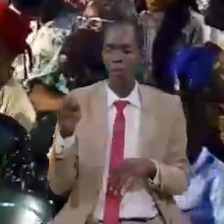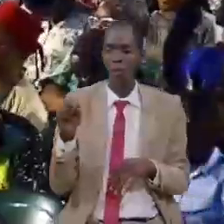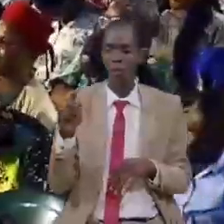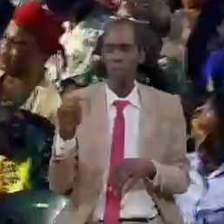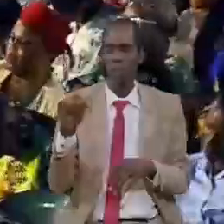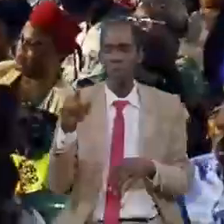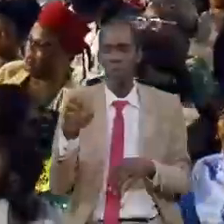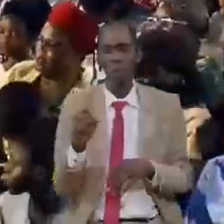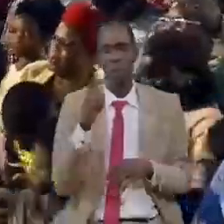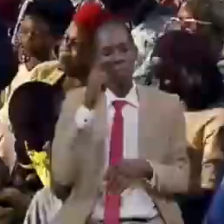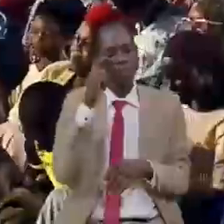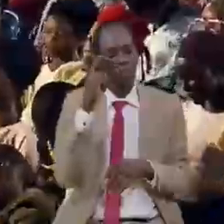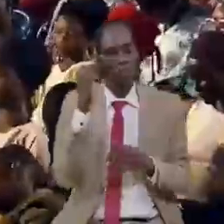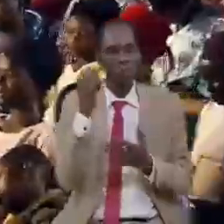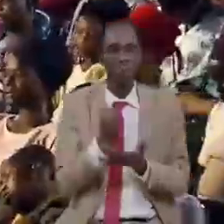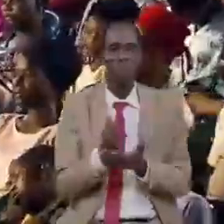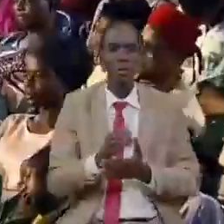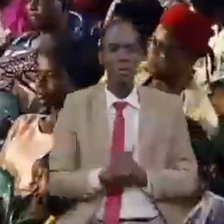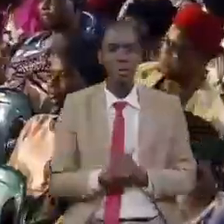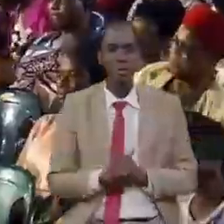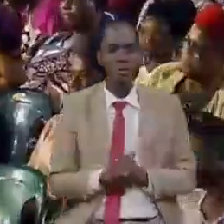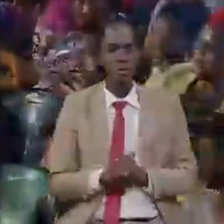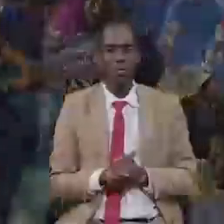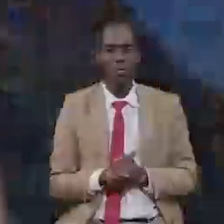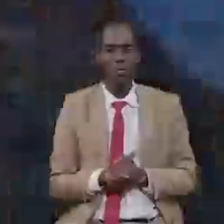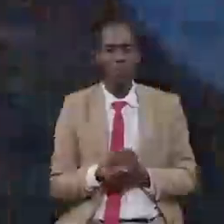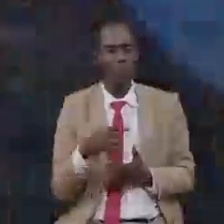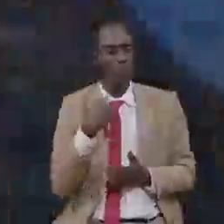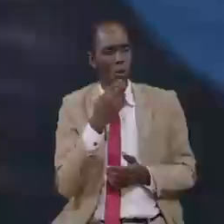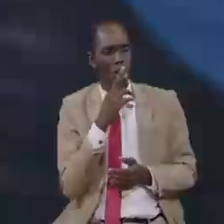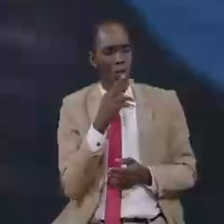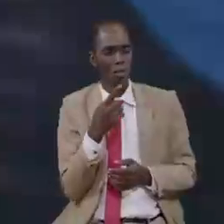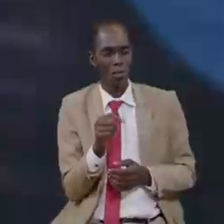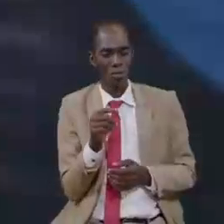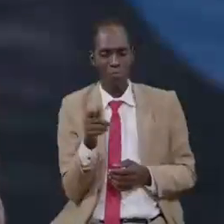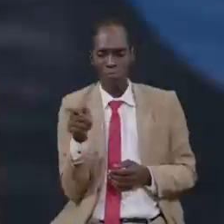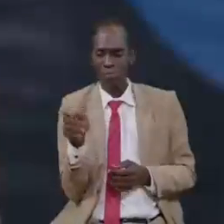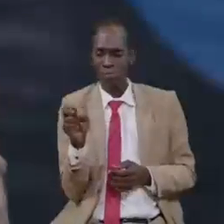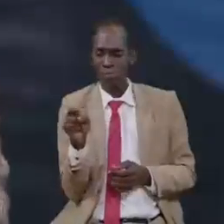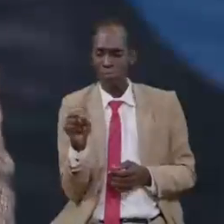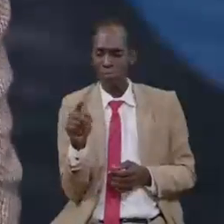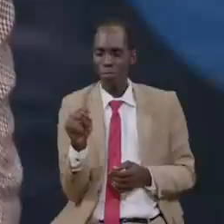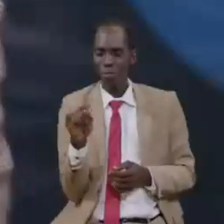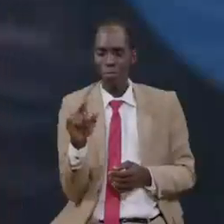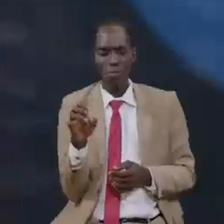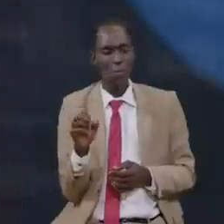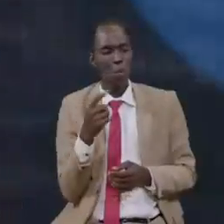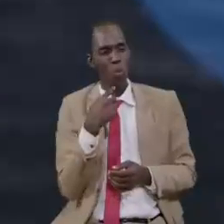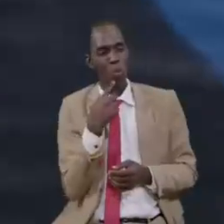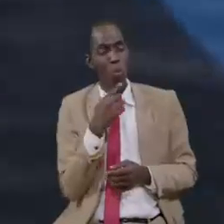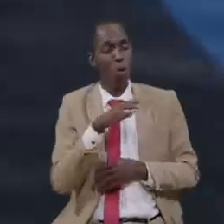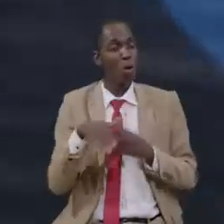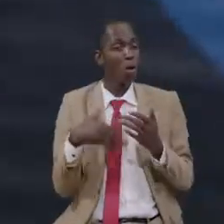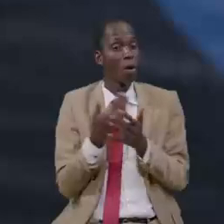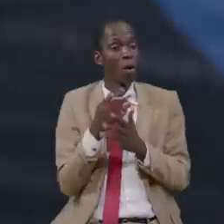Amen. Amen. Who are the Gentiles? All people who are not Jews like